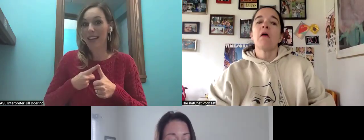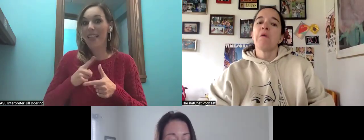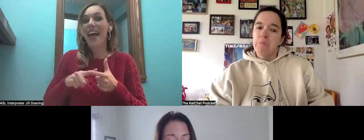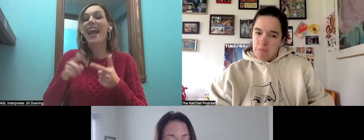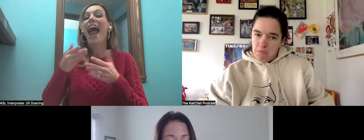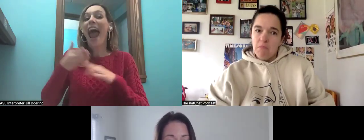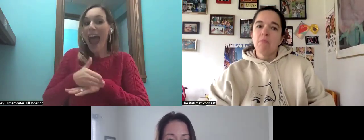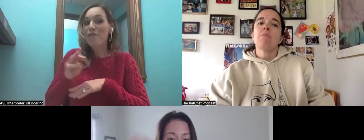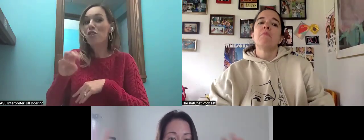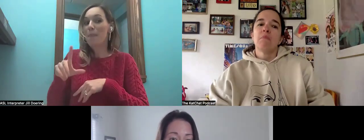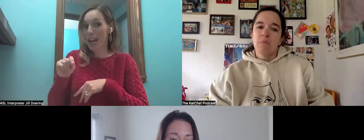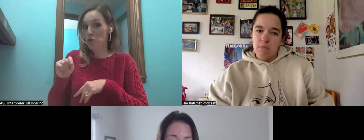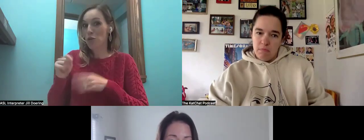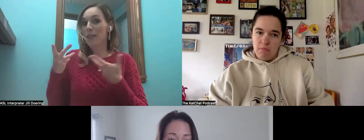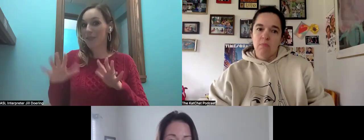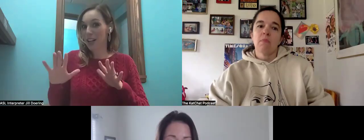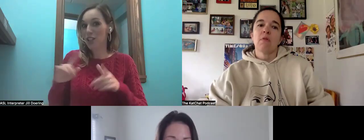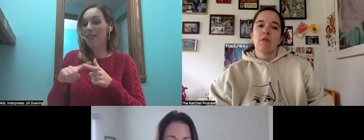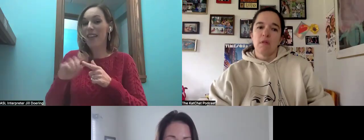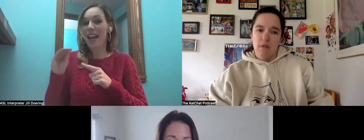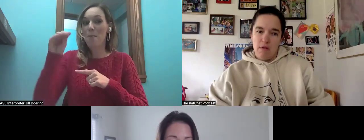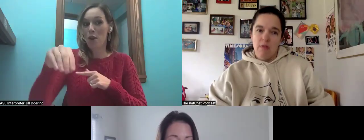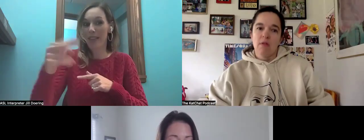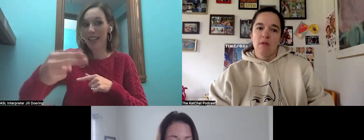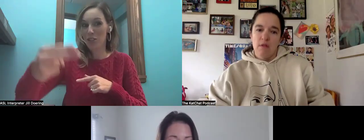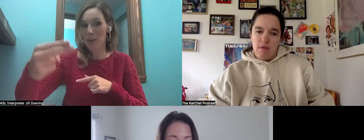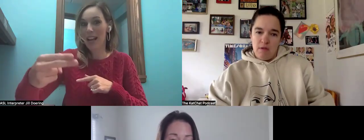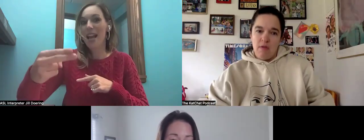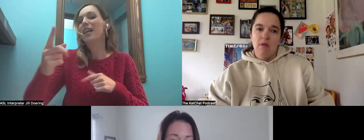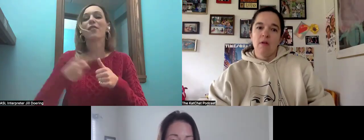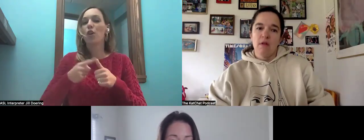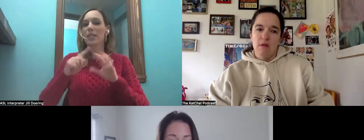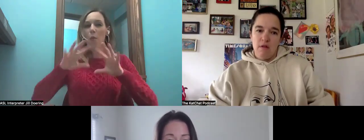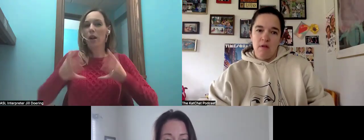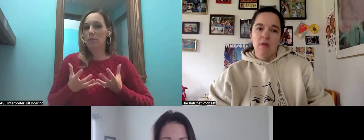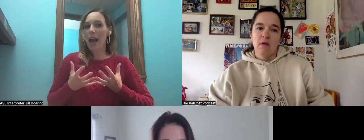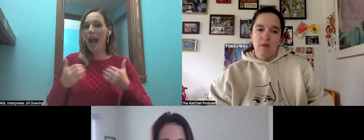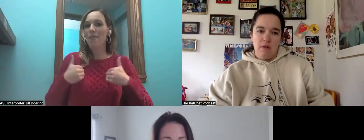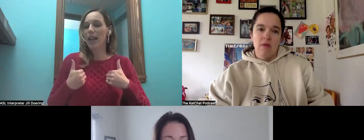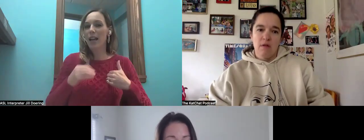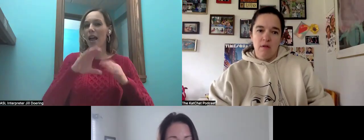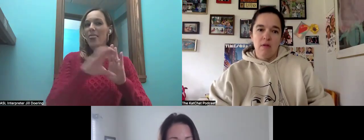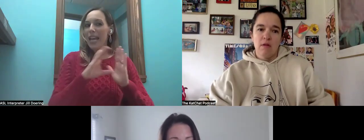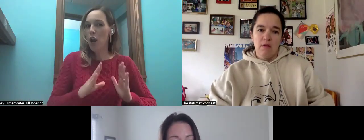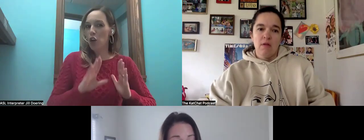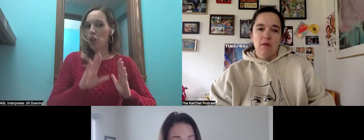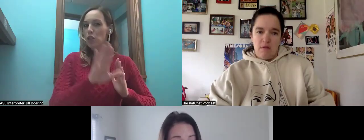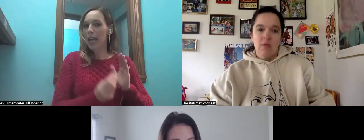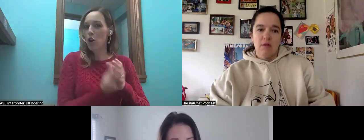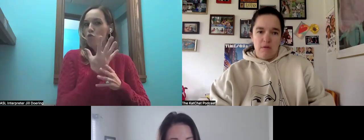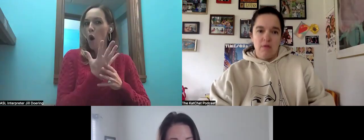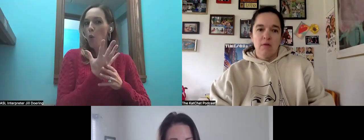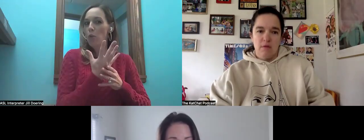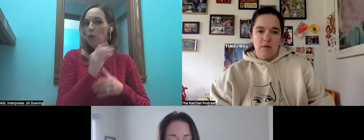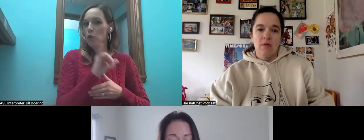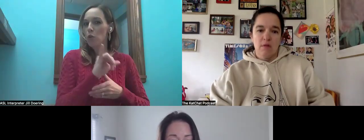because I have to get the overall arch of the story, my character's growth. I have to see where they're